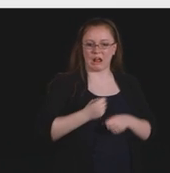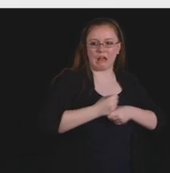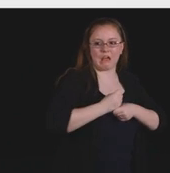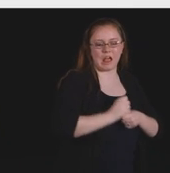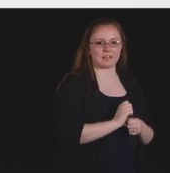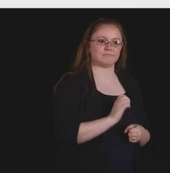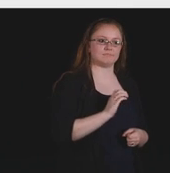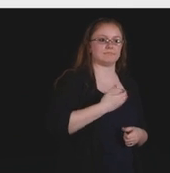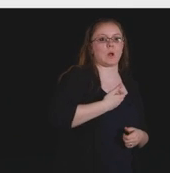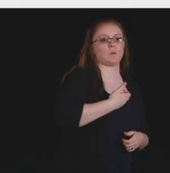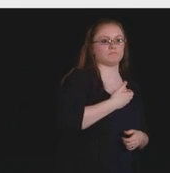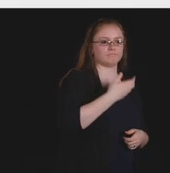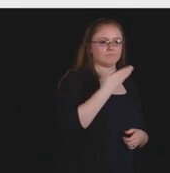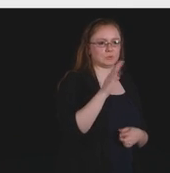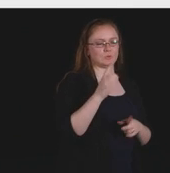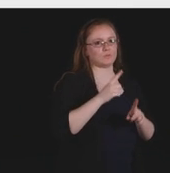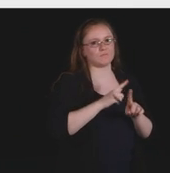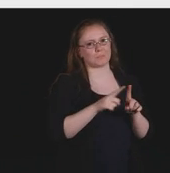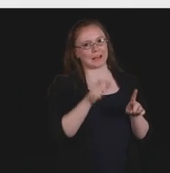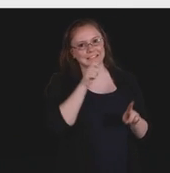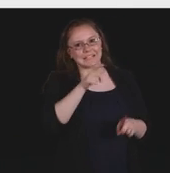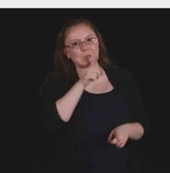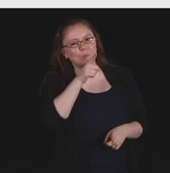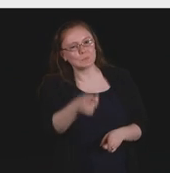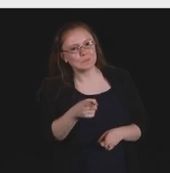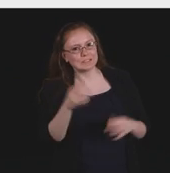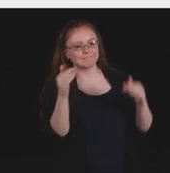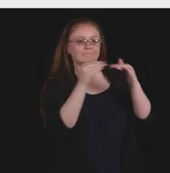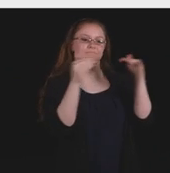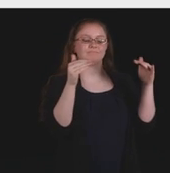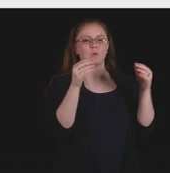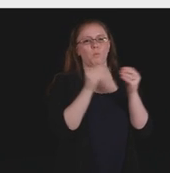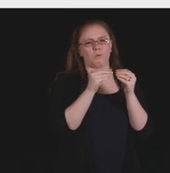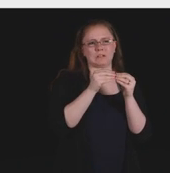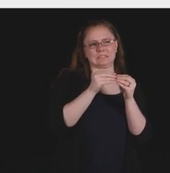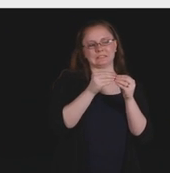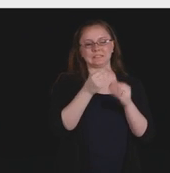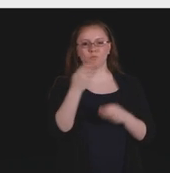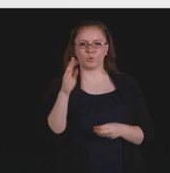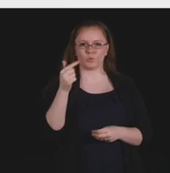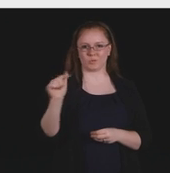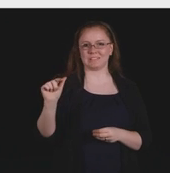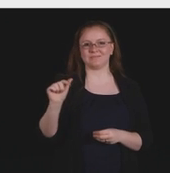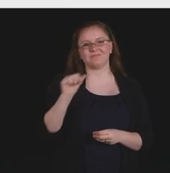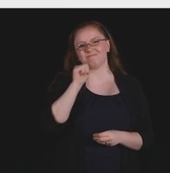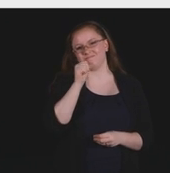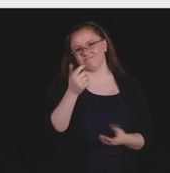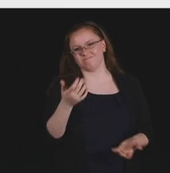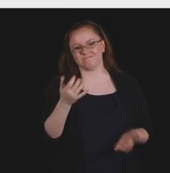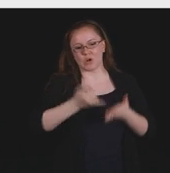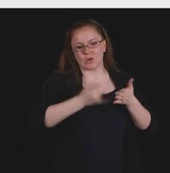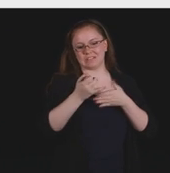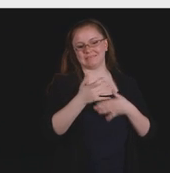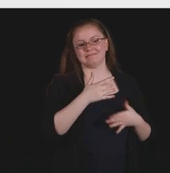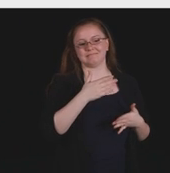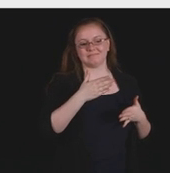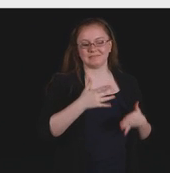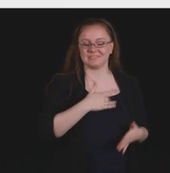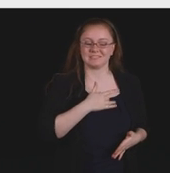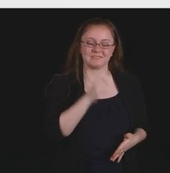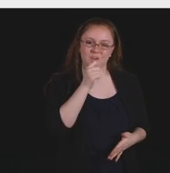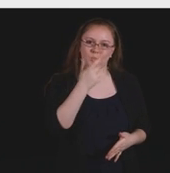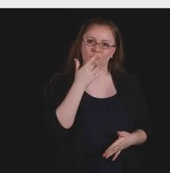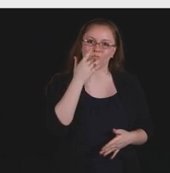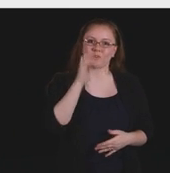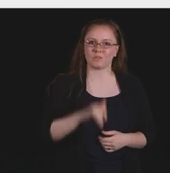actually not a real blue, it's turquoise. So it is not very favorable to most of the artists. So there are only 3 blue pigments are